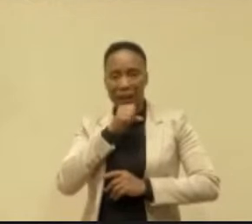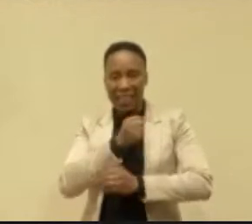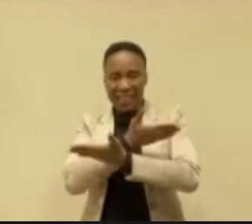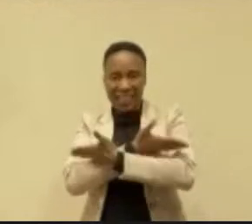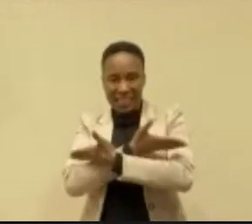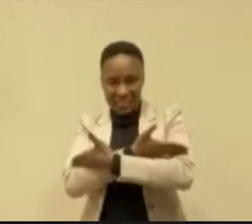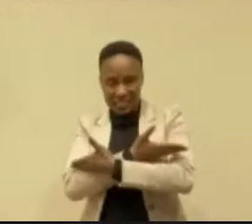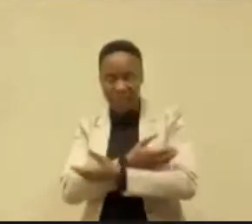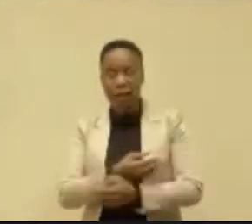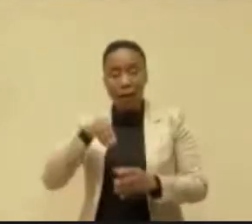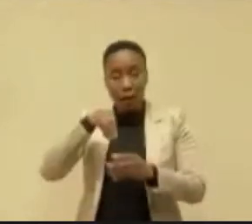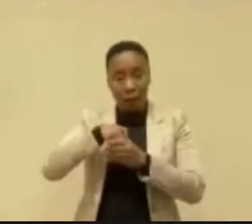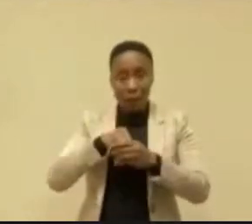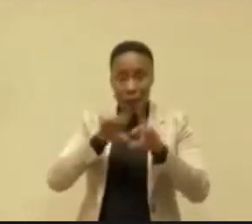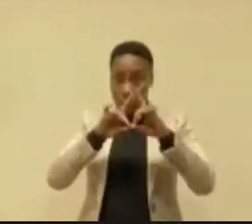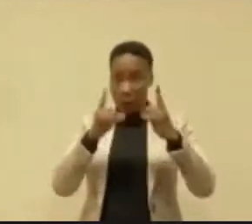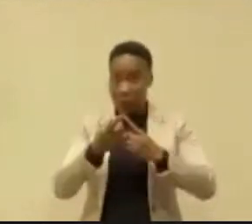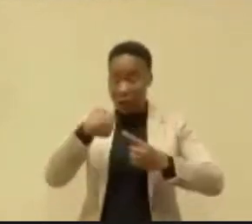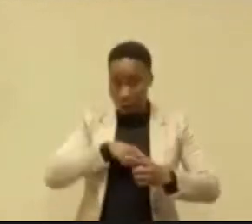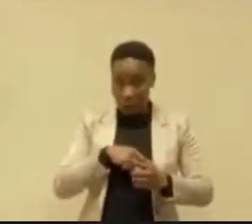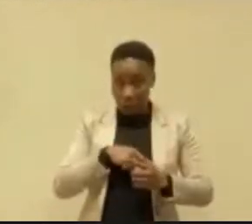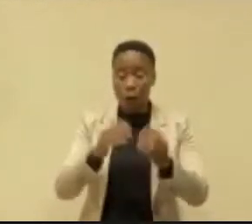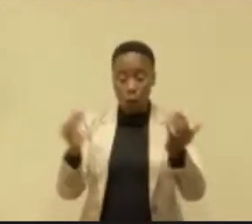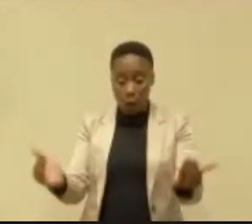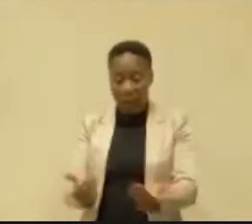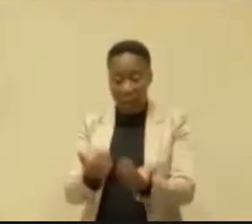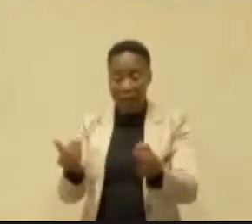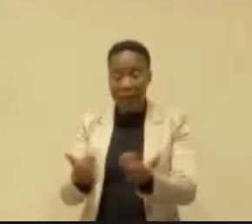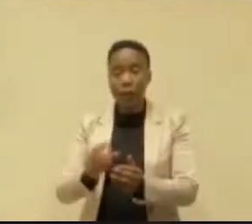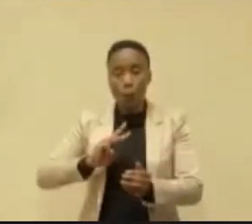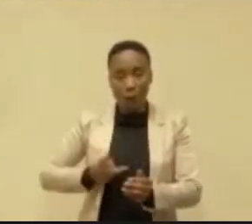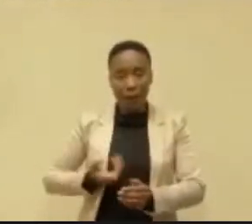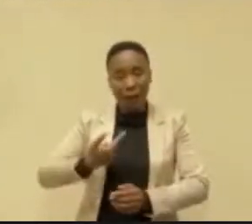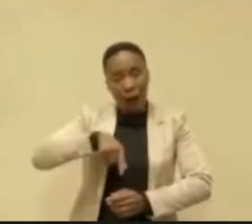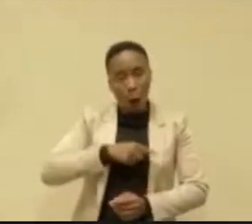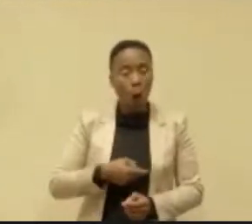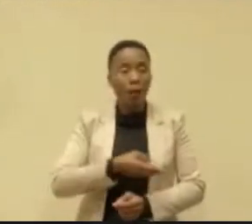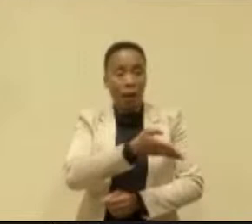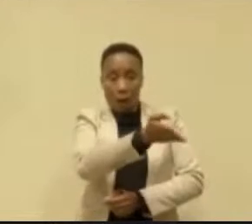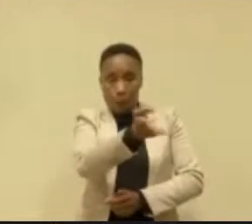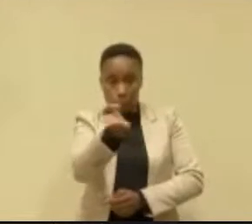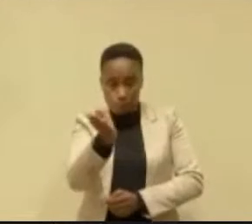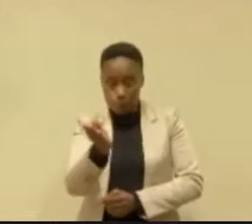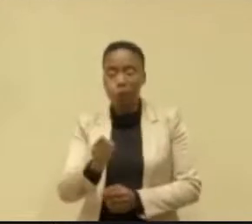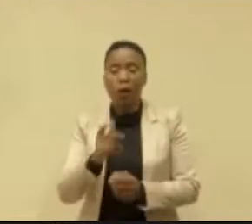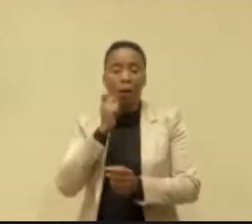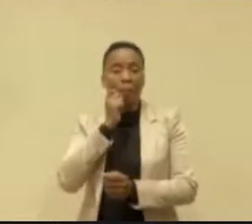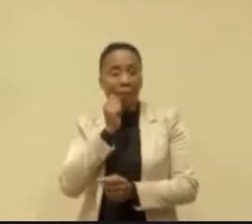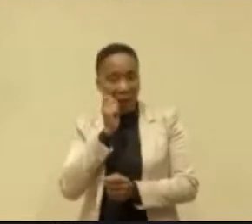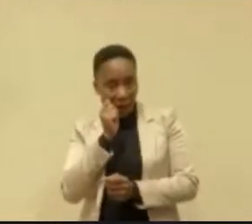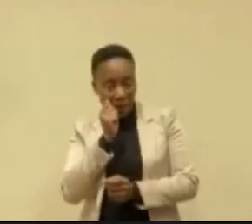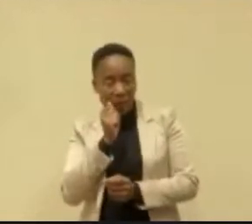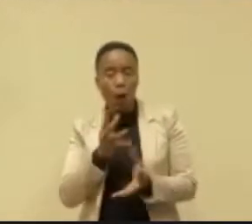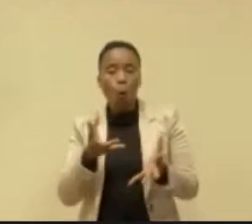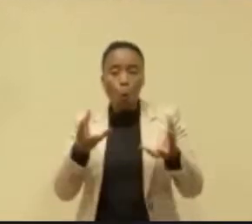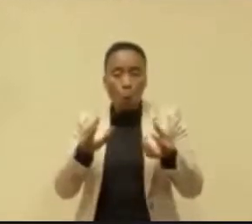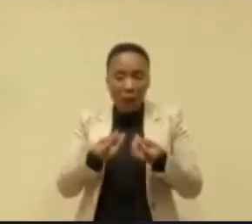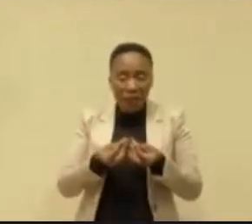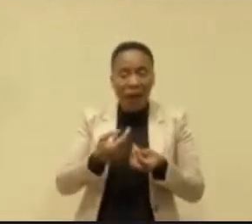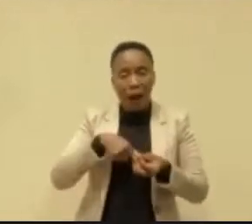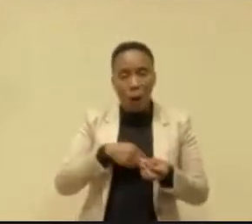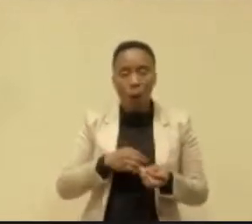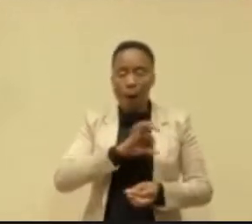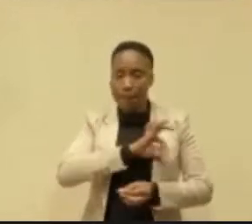and we are encouraging our women who are here in maine together with our